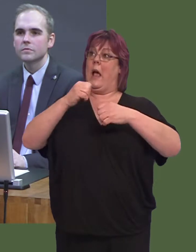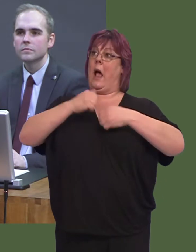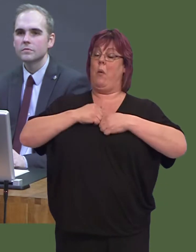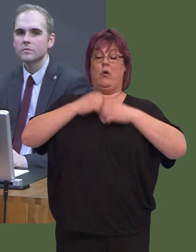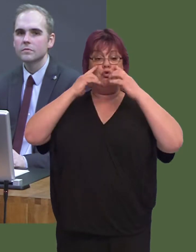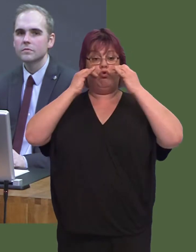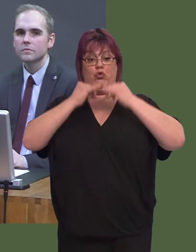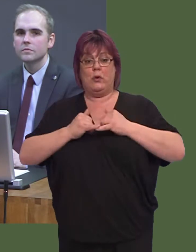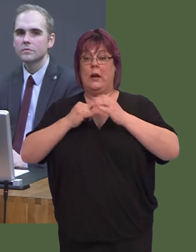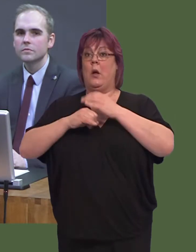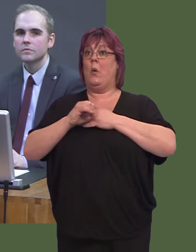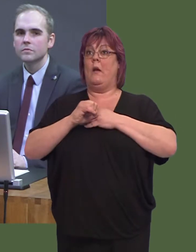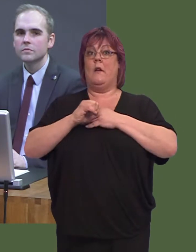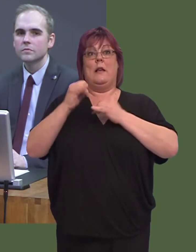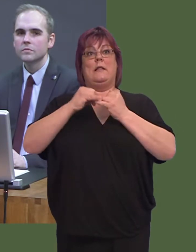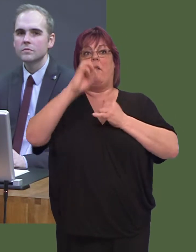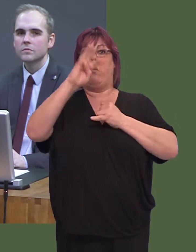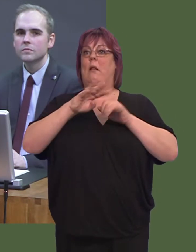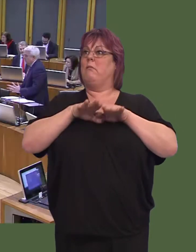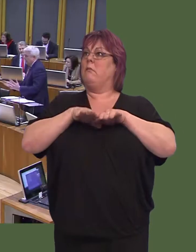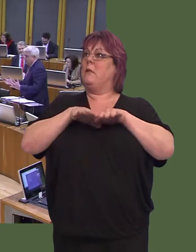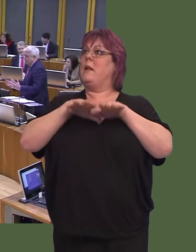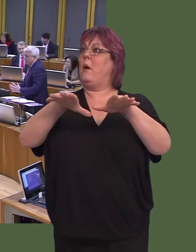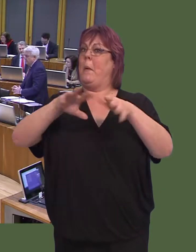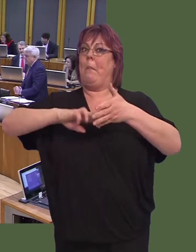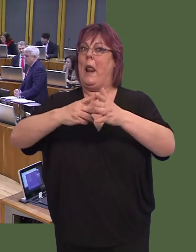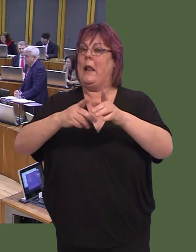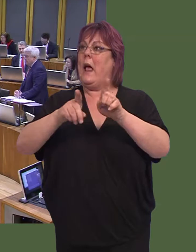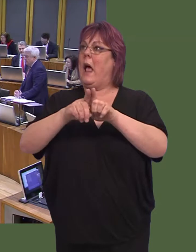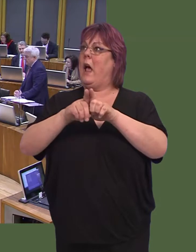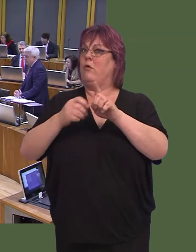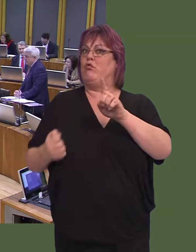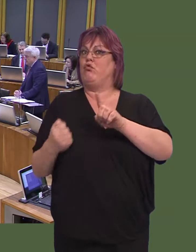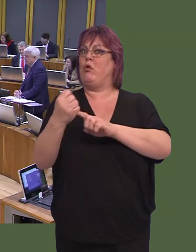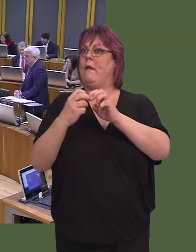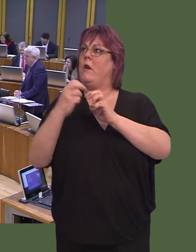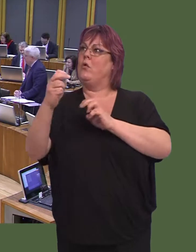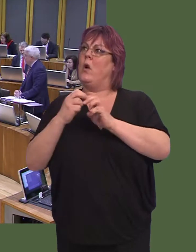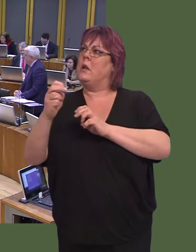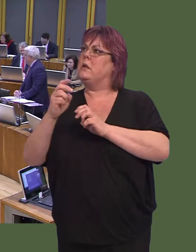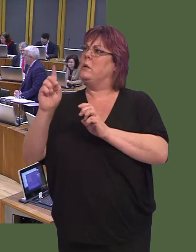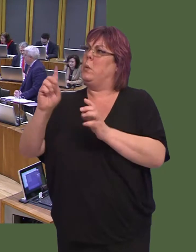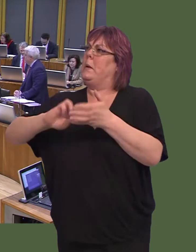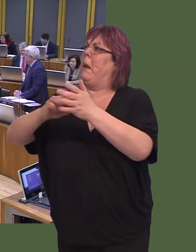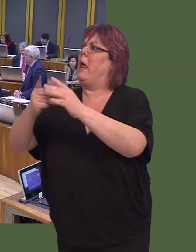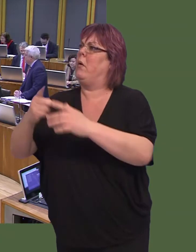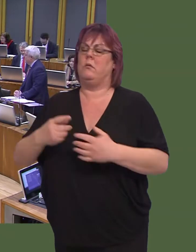Metro Plan and the next rail franchise? Well, it's open up to members, of course, to scrutinise the government's plans in the normal